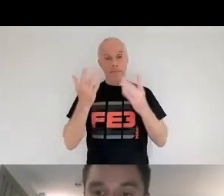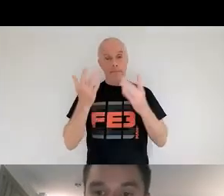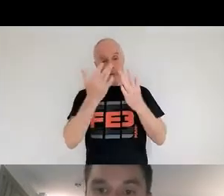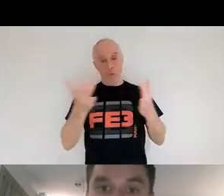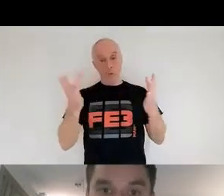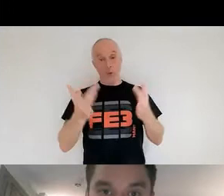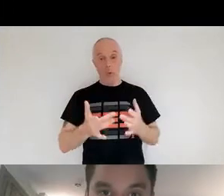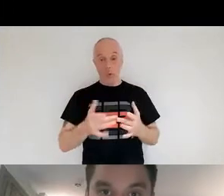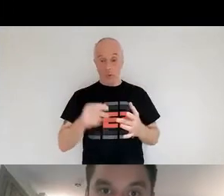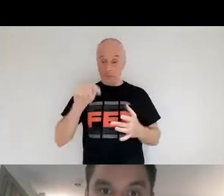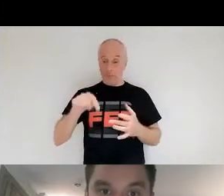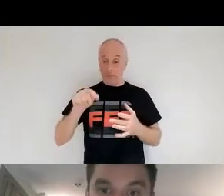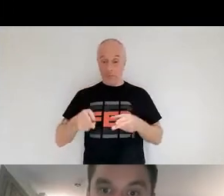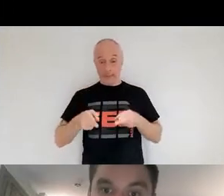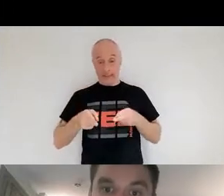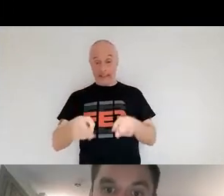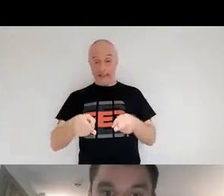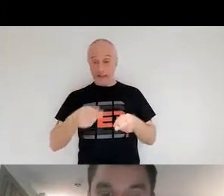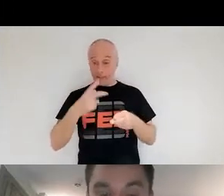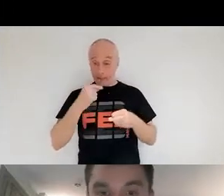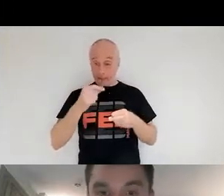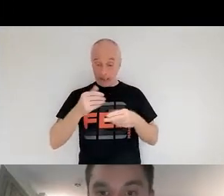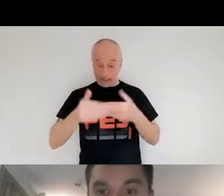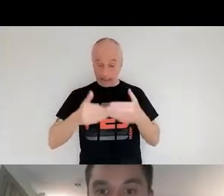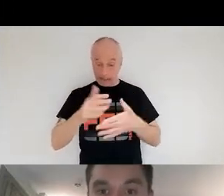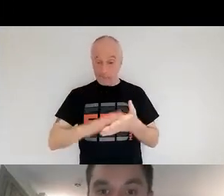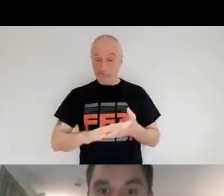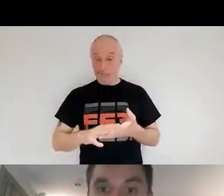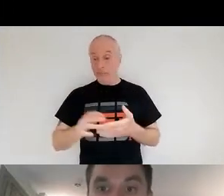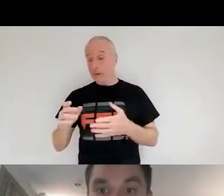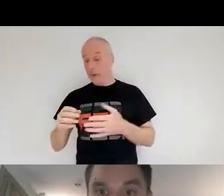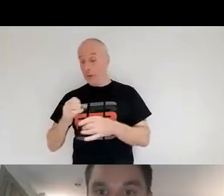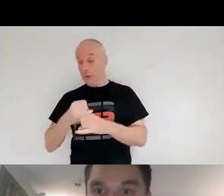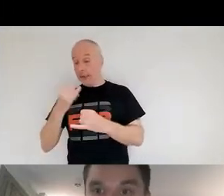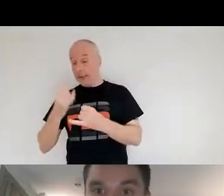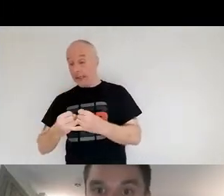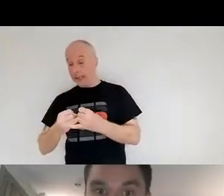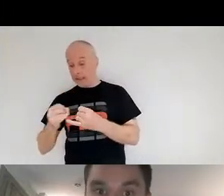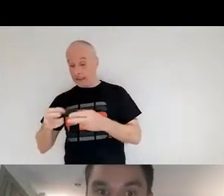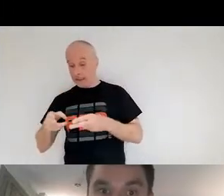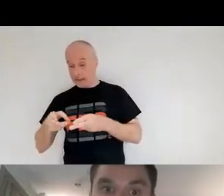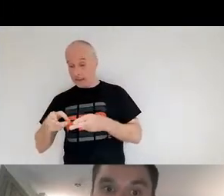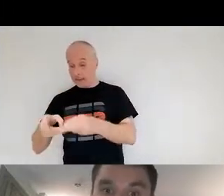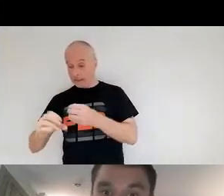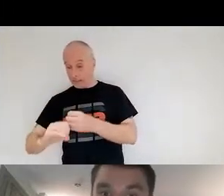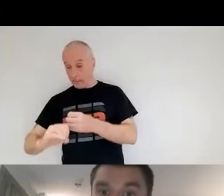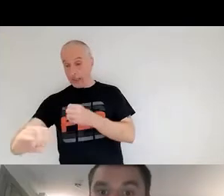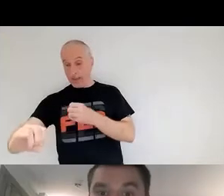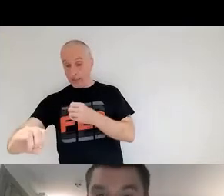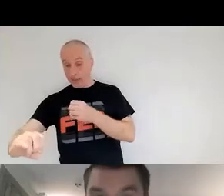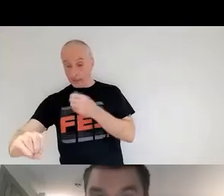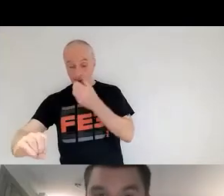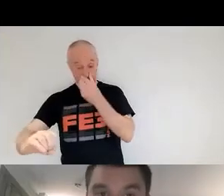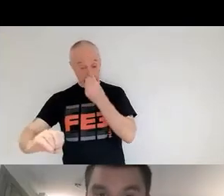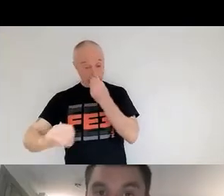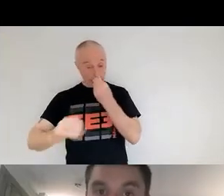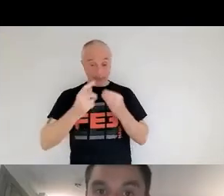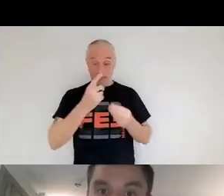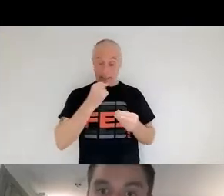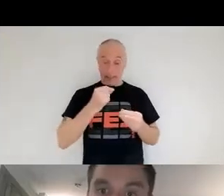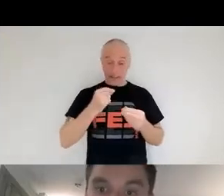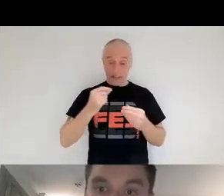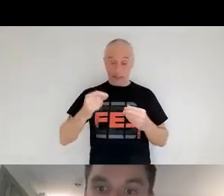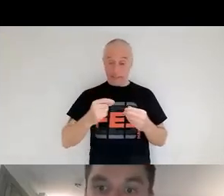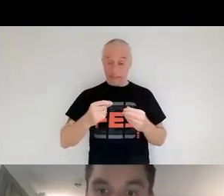systems that are built for natural gas are perfectly capable of operating on a blend, and within the bounds of the trial